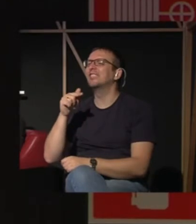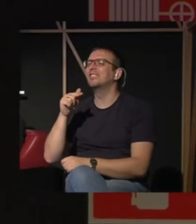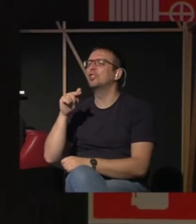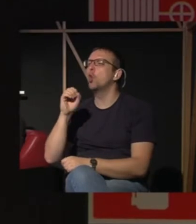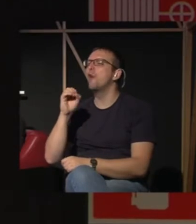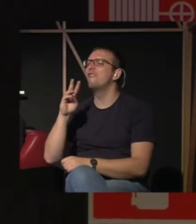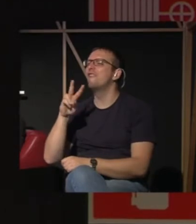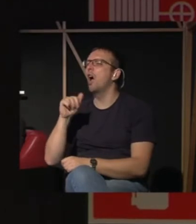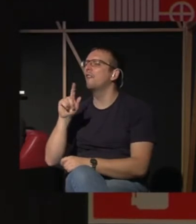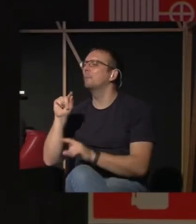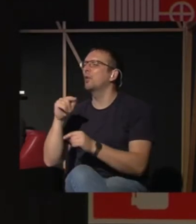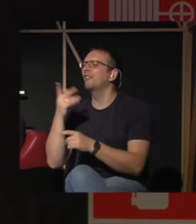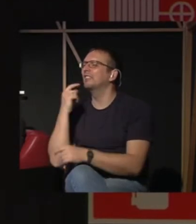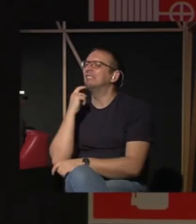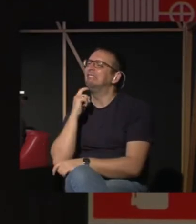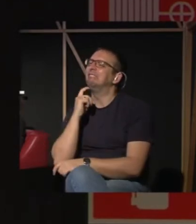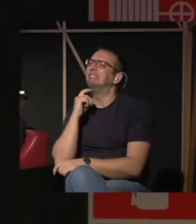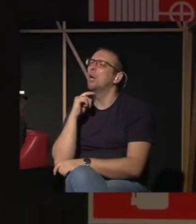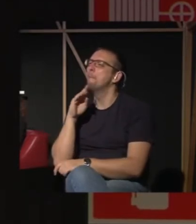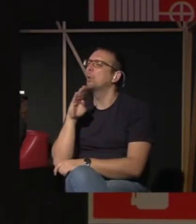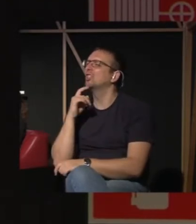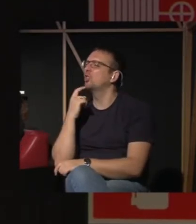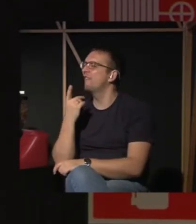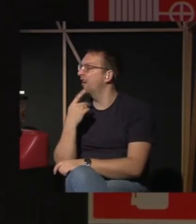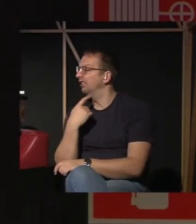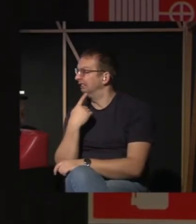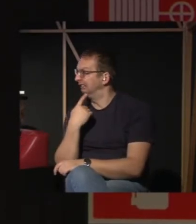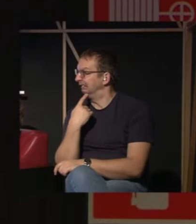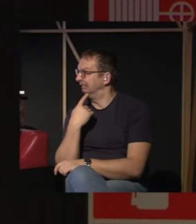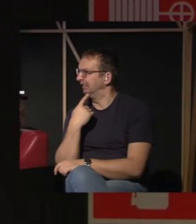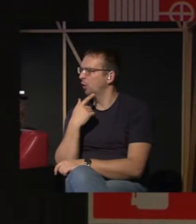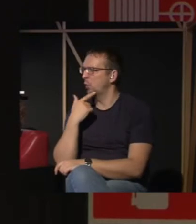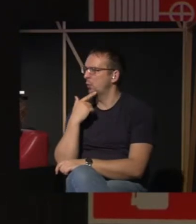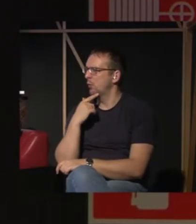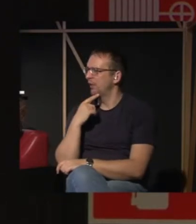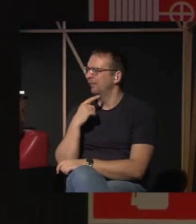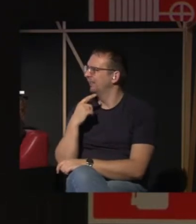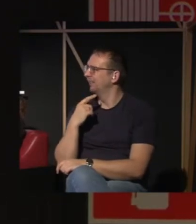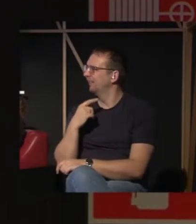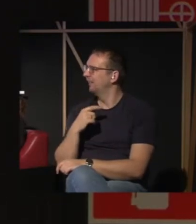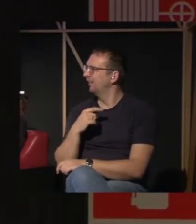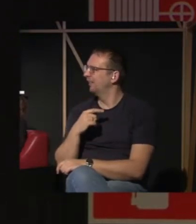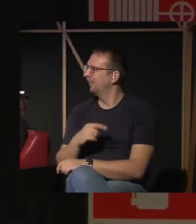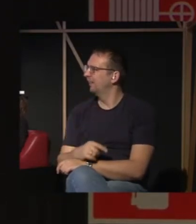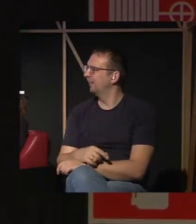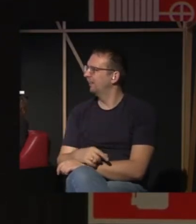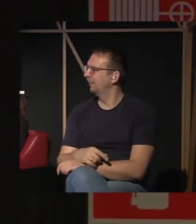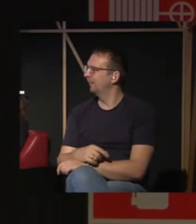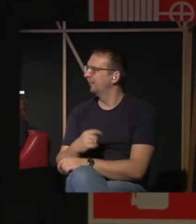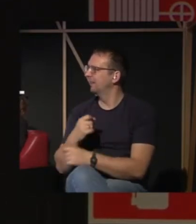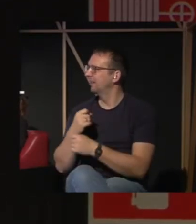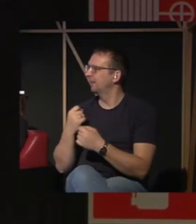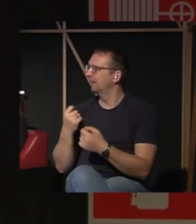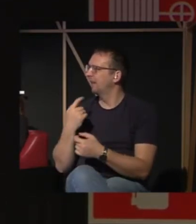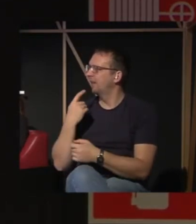It's persistence. I have gotten a persistence line on my face here. So I'm pointing to a line that I have on